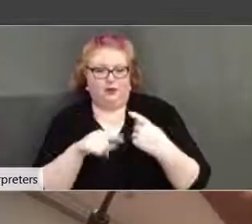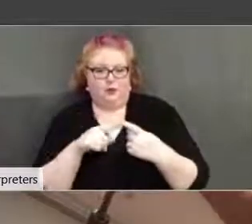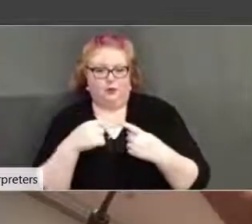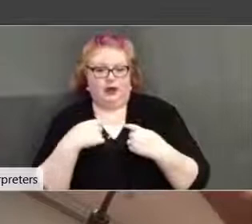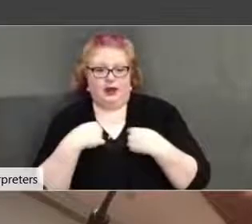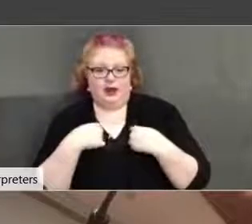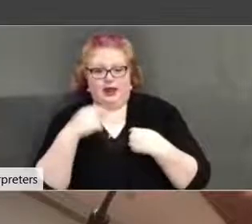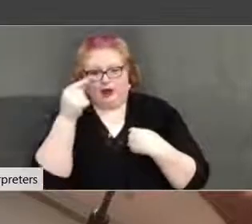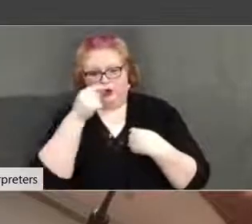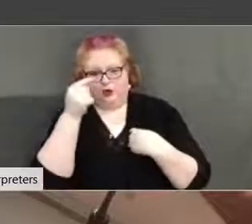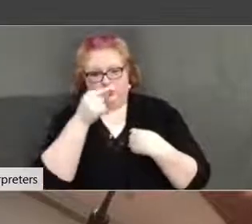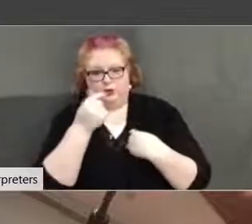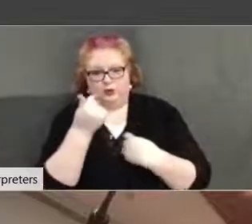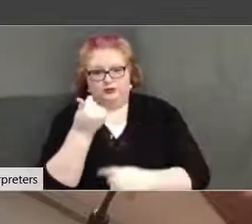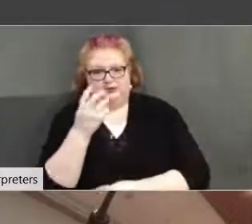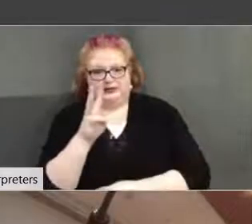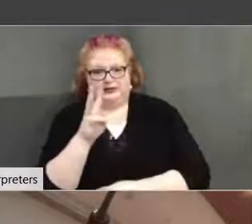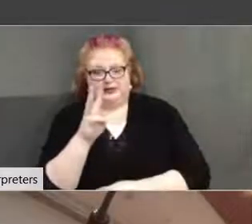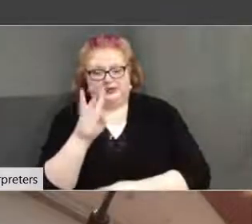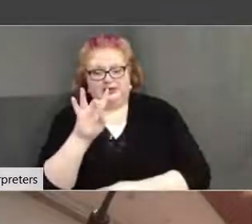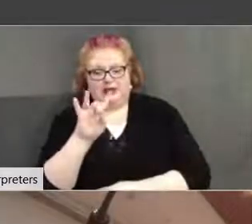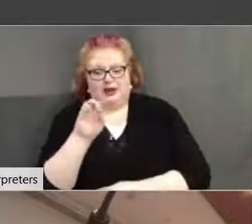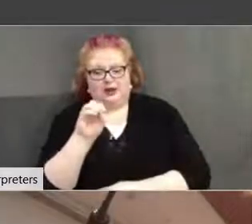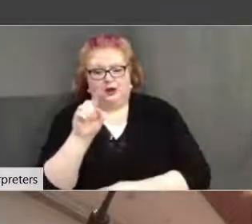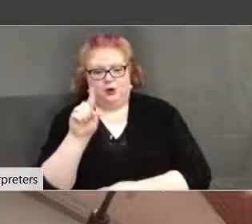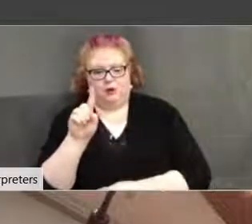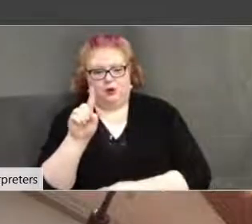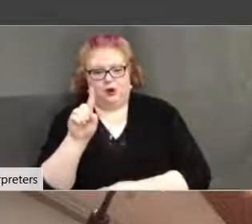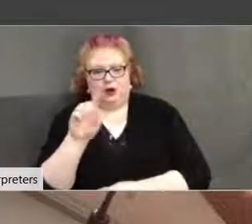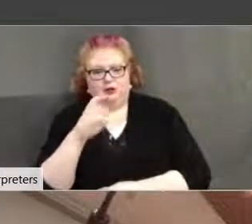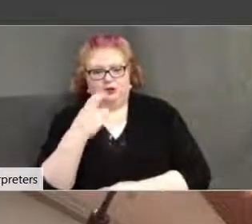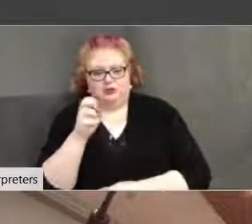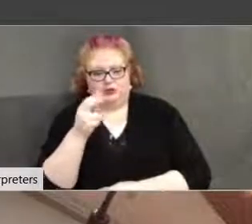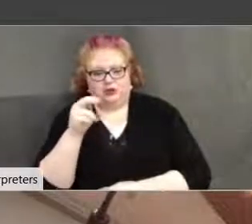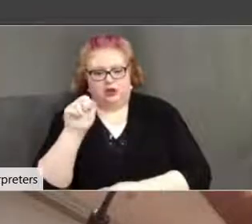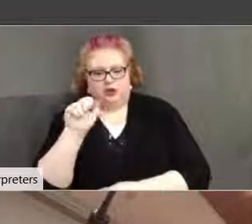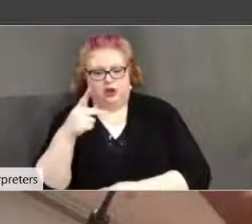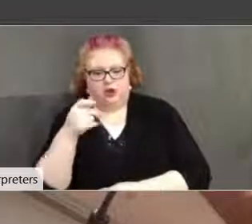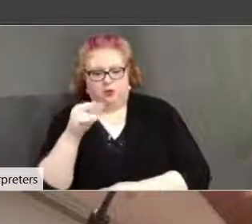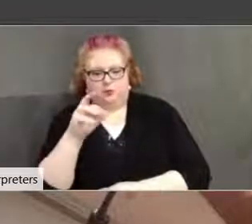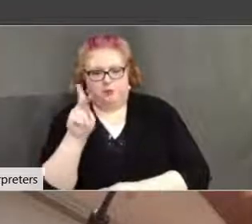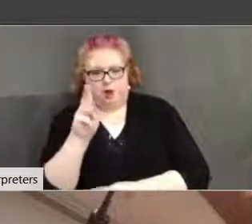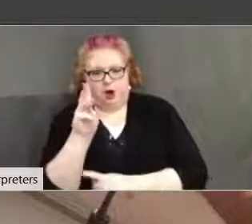16801 Chenal Parkway, that comes up as the promenade at Chenal, and the